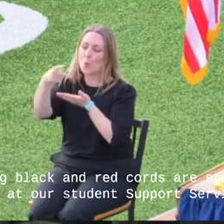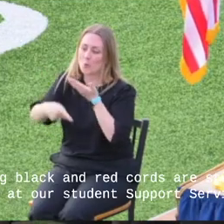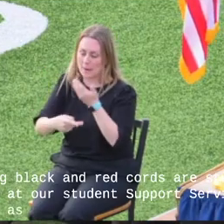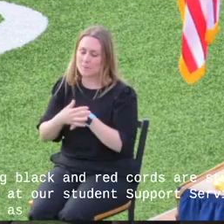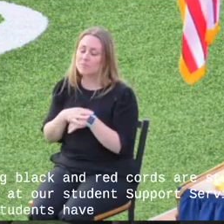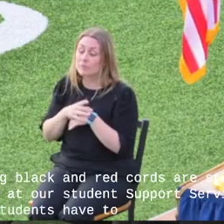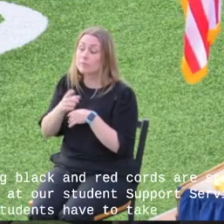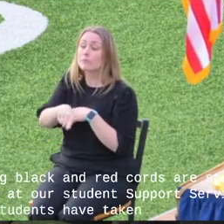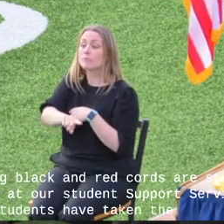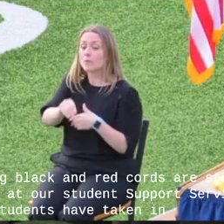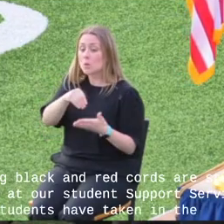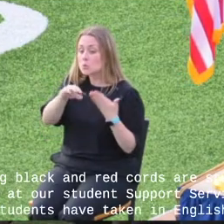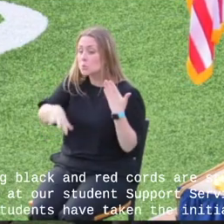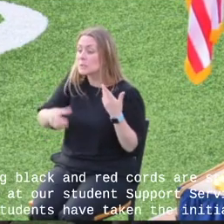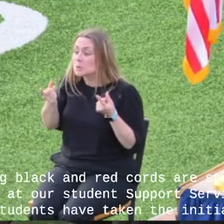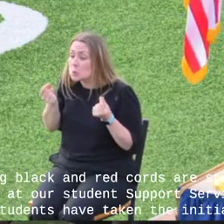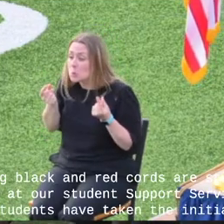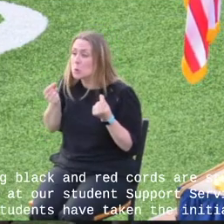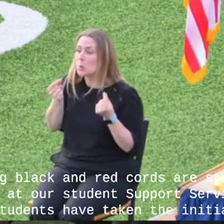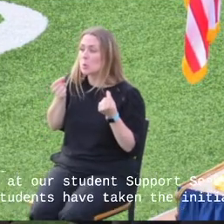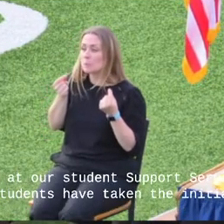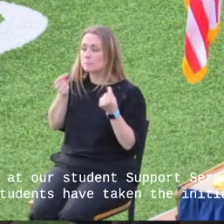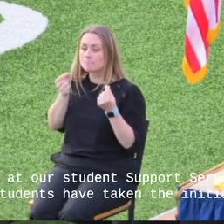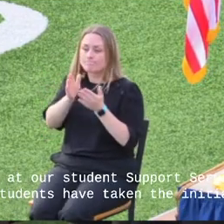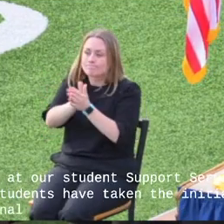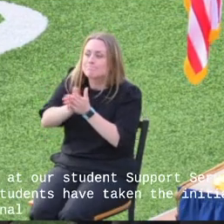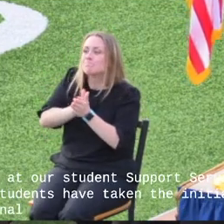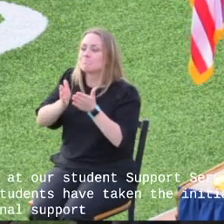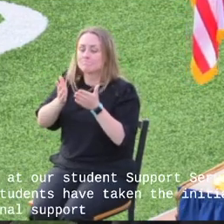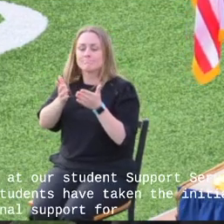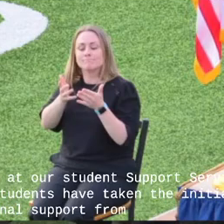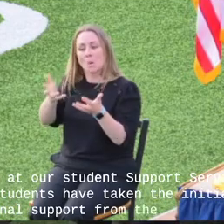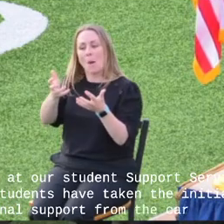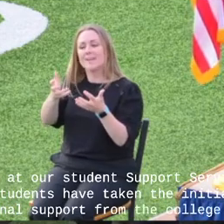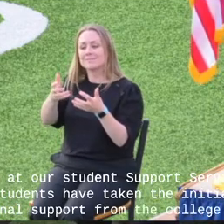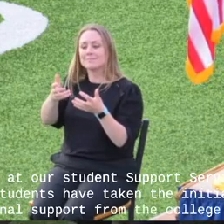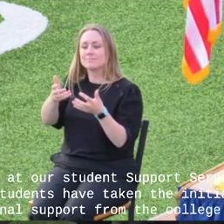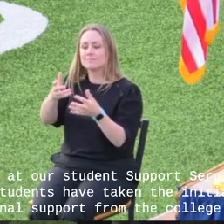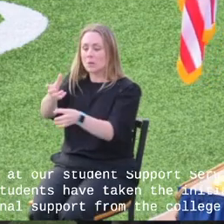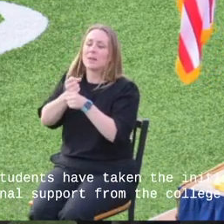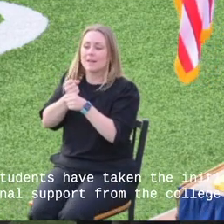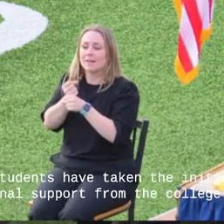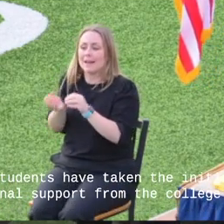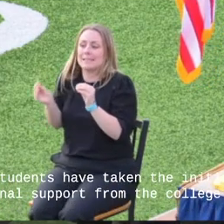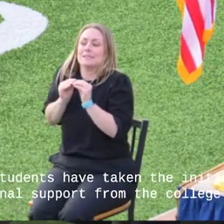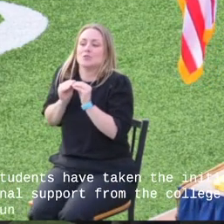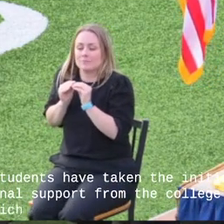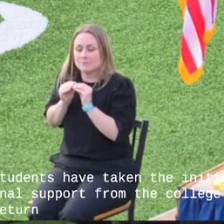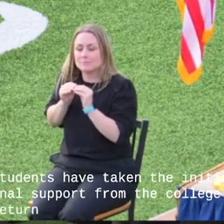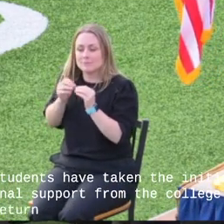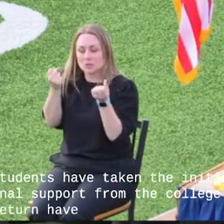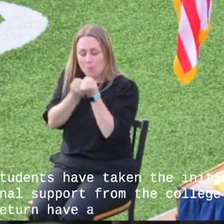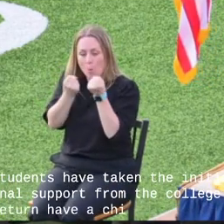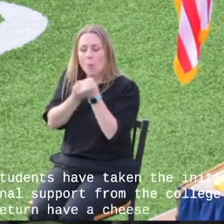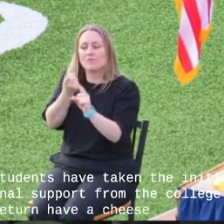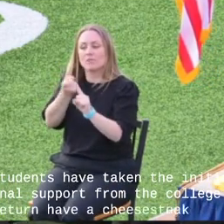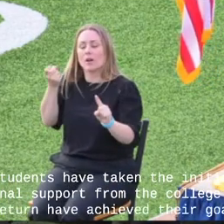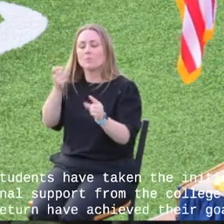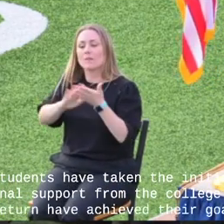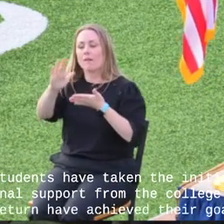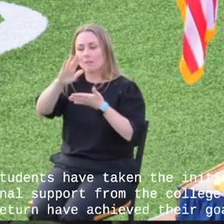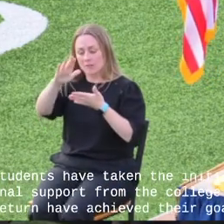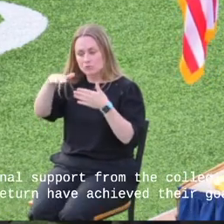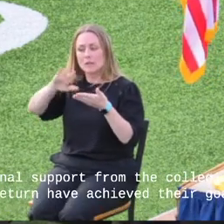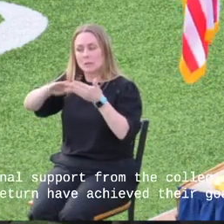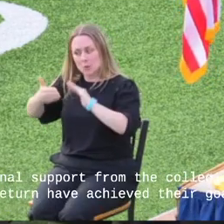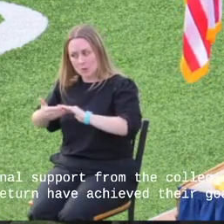students have taken the initiative to seek additional support from the college community and in return have achieved their goal of